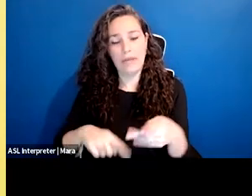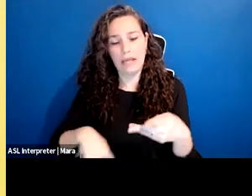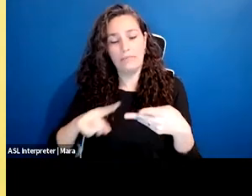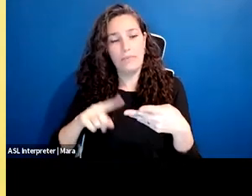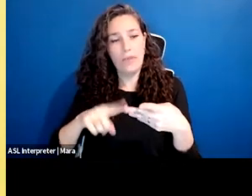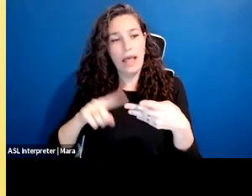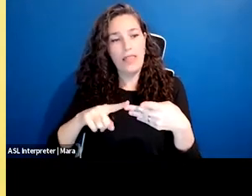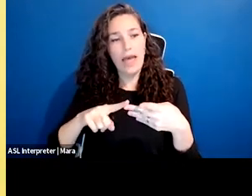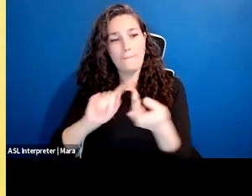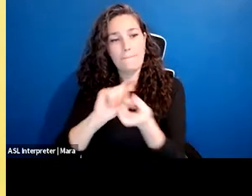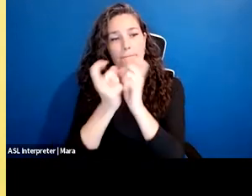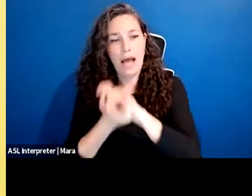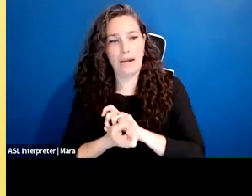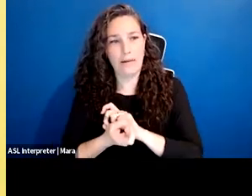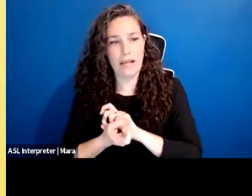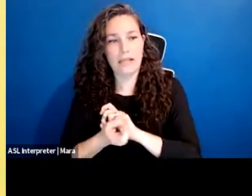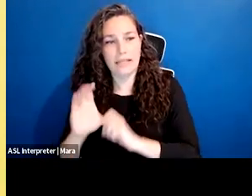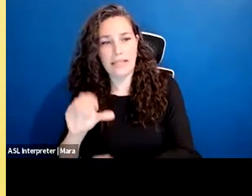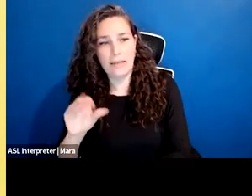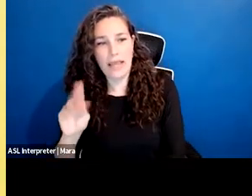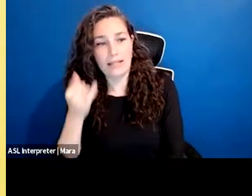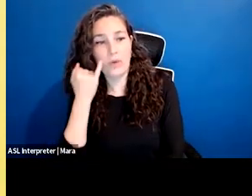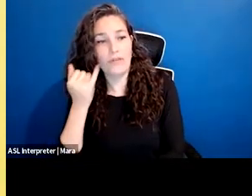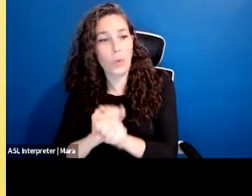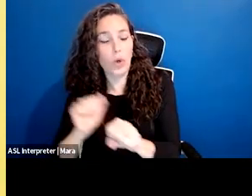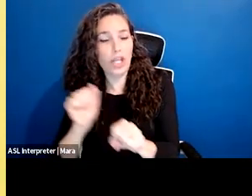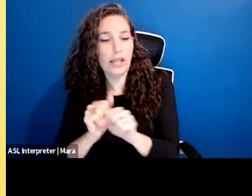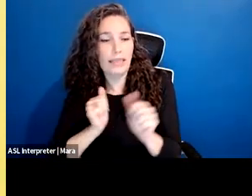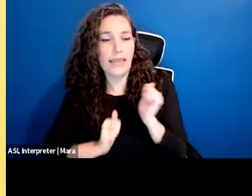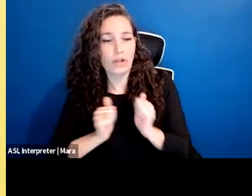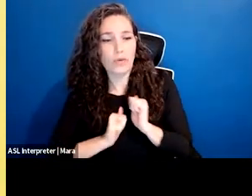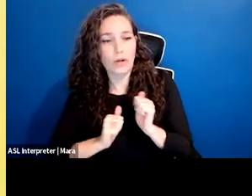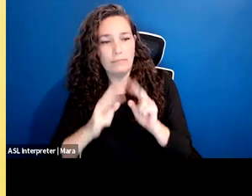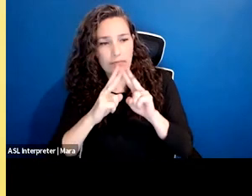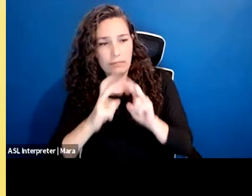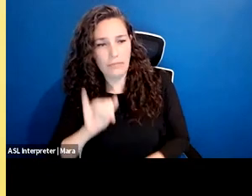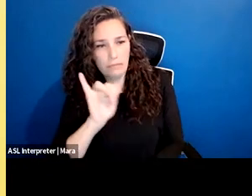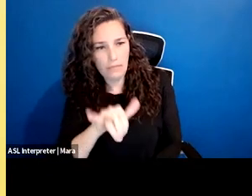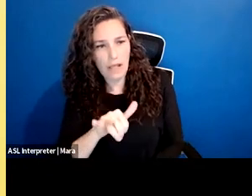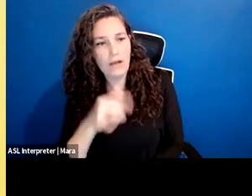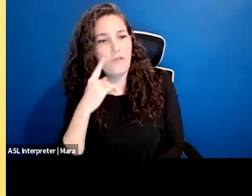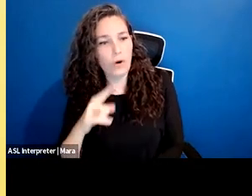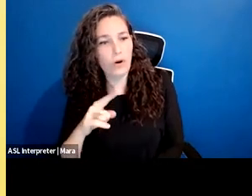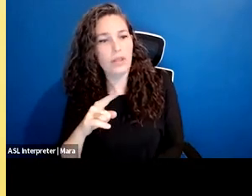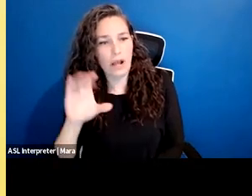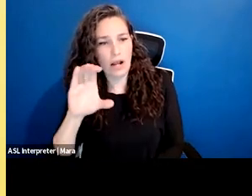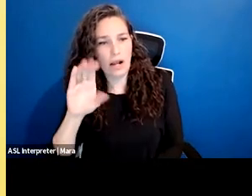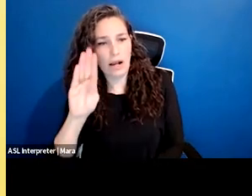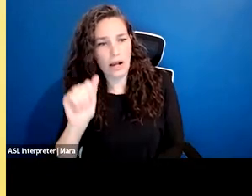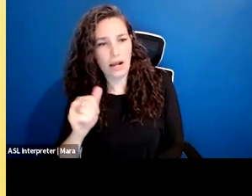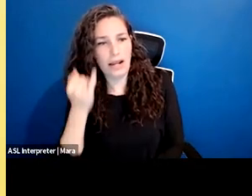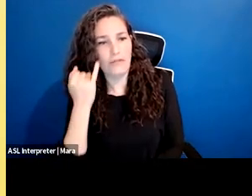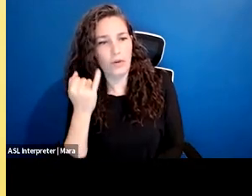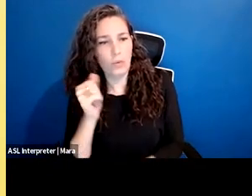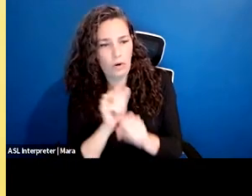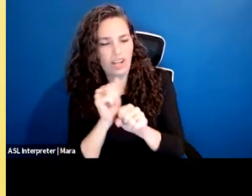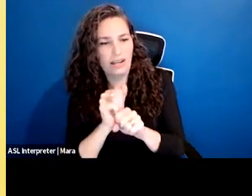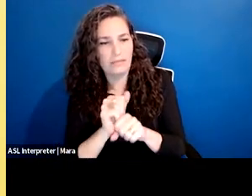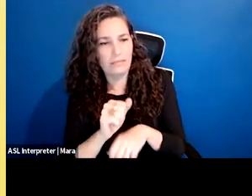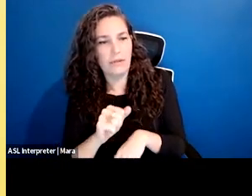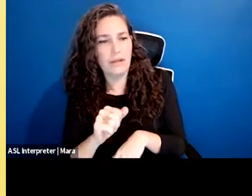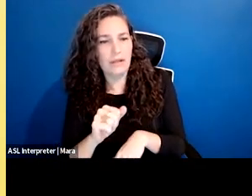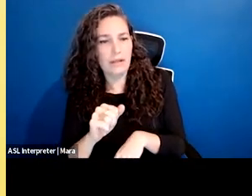in a theatrical production, you're going to look at the CBA for your terms there, the Codified Basic Agreement. If you're working on a television or some new